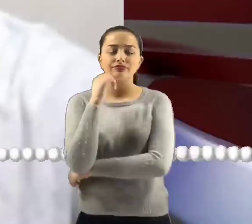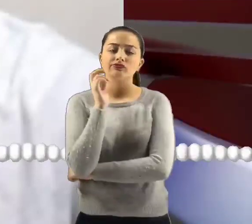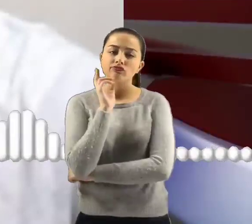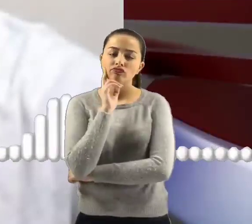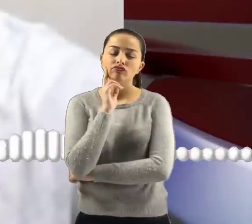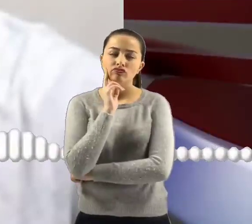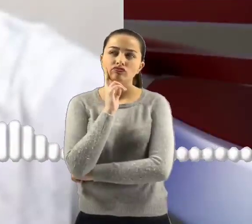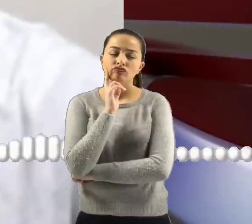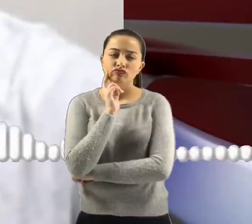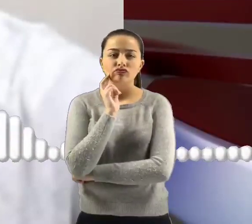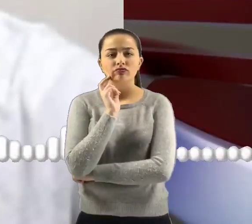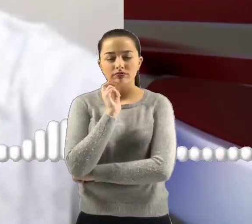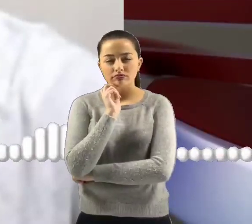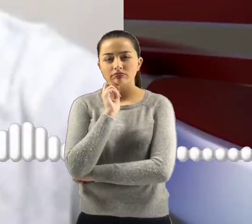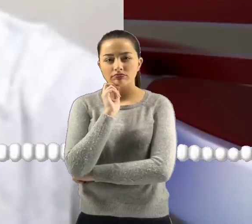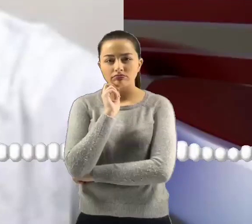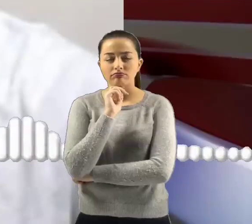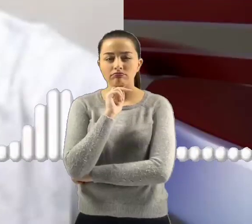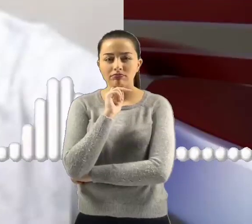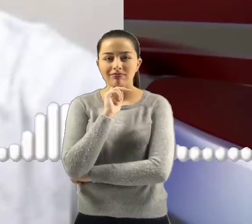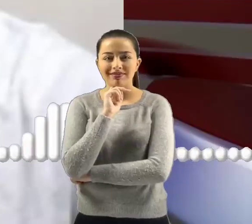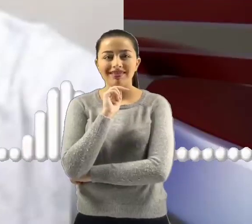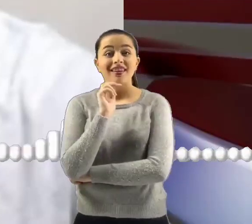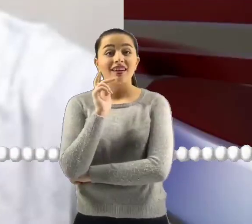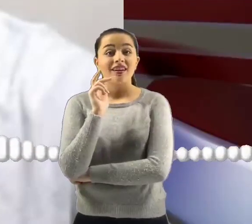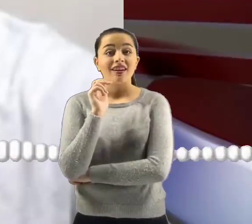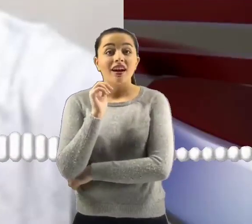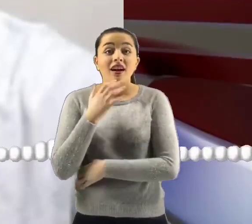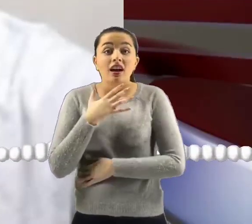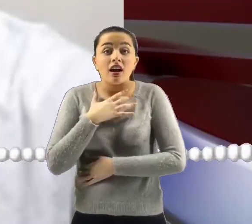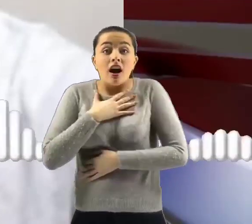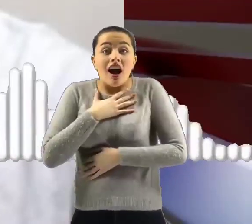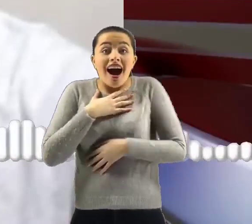O bibia Alex Oti amaka. Amala it's bumma.